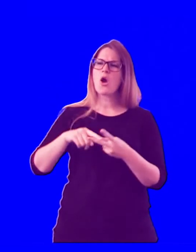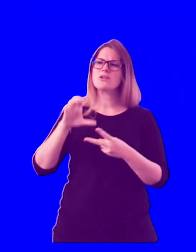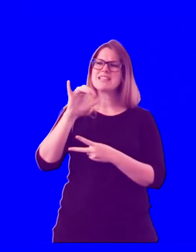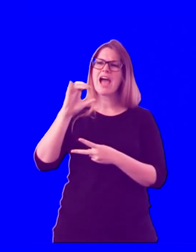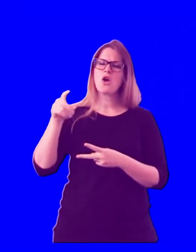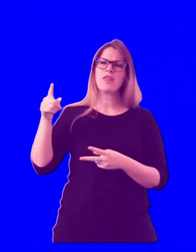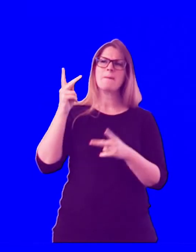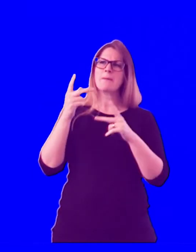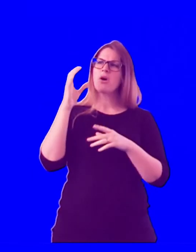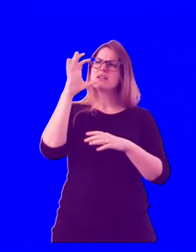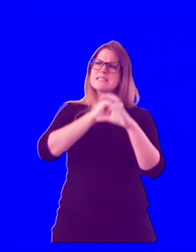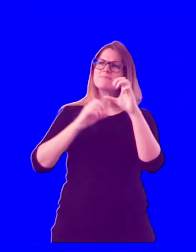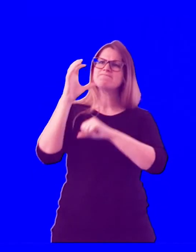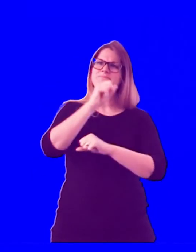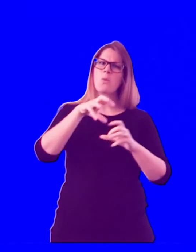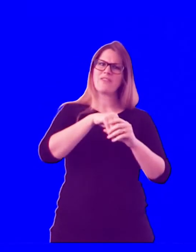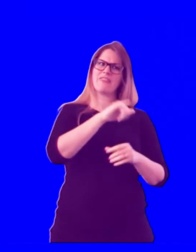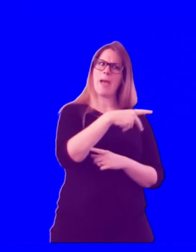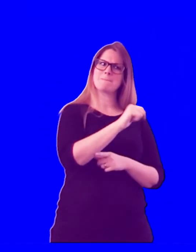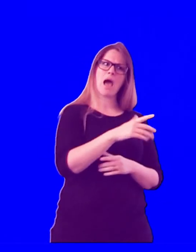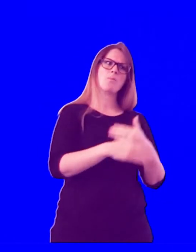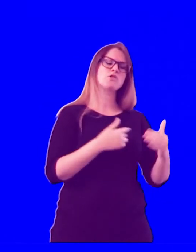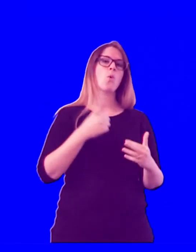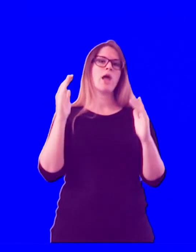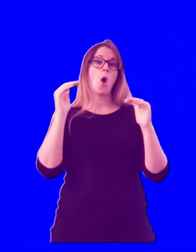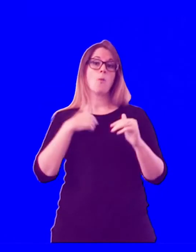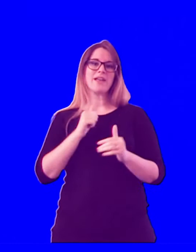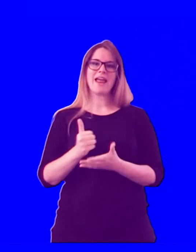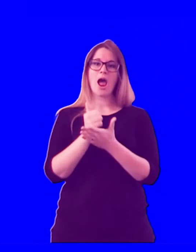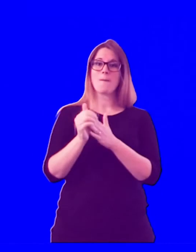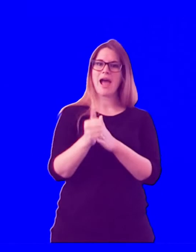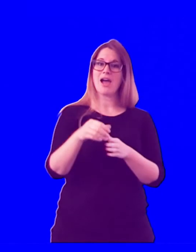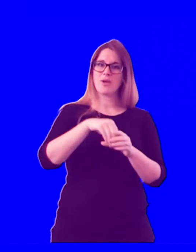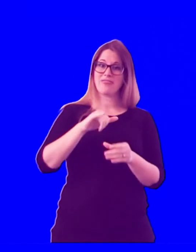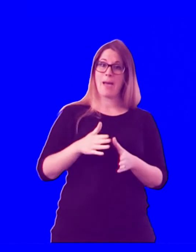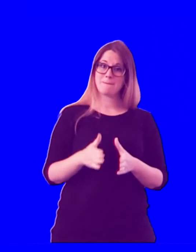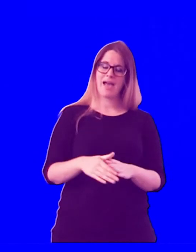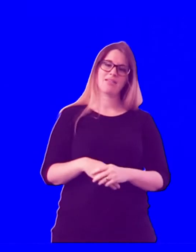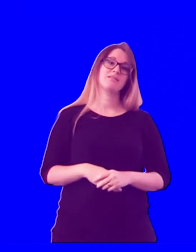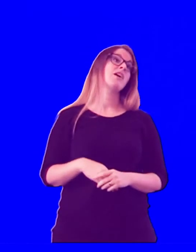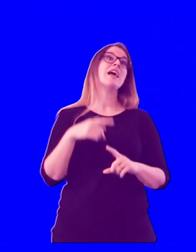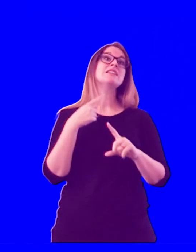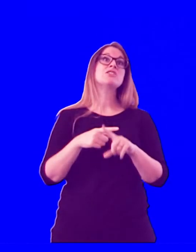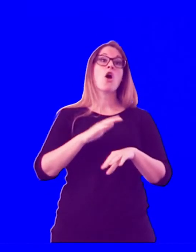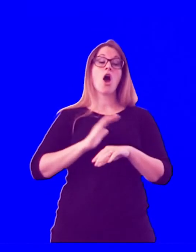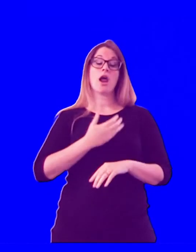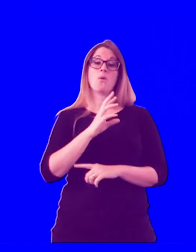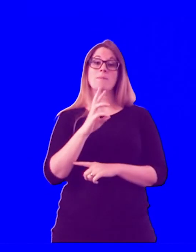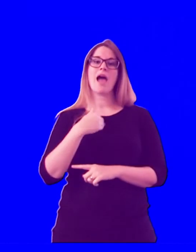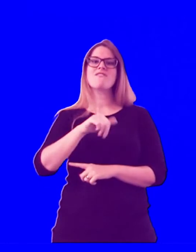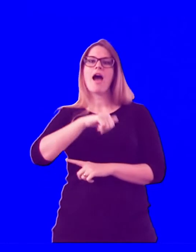people were kind of missing in the PAL process, so we're hoping to guide you along that path. In addition to that, on our website is